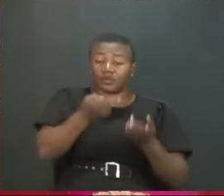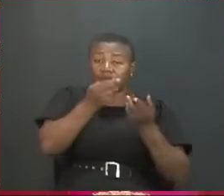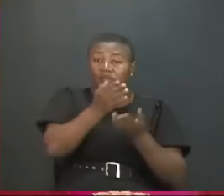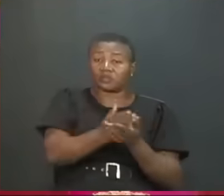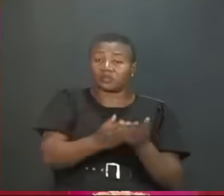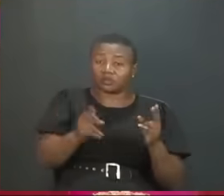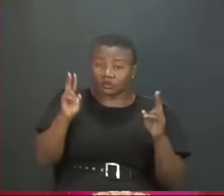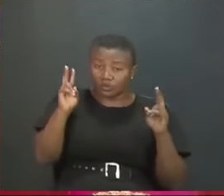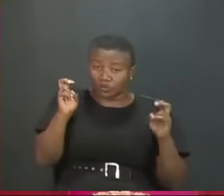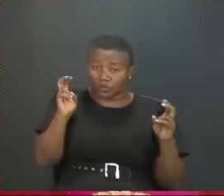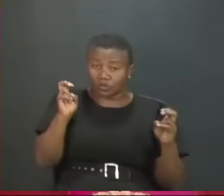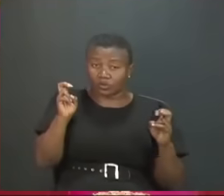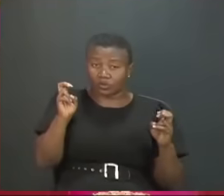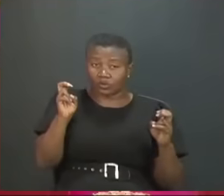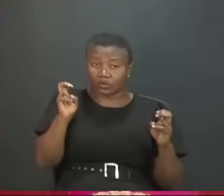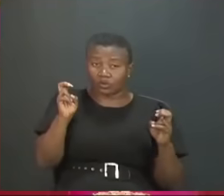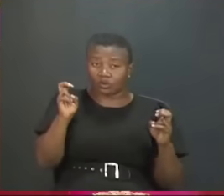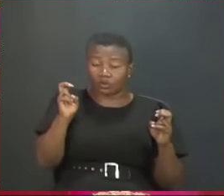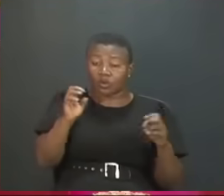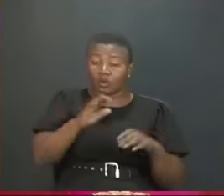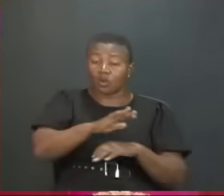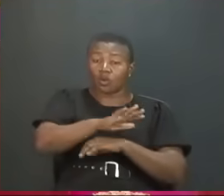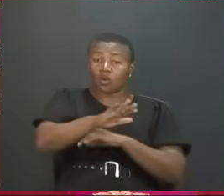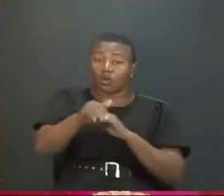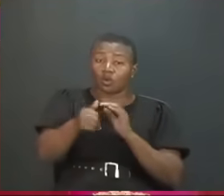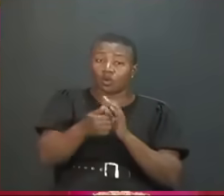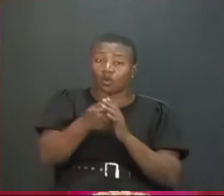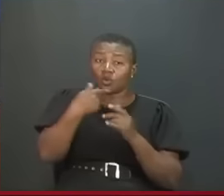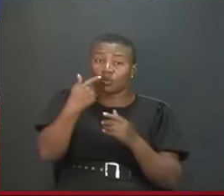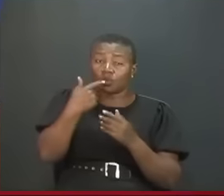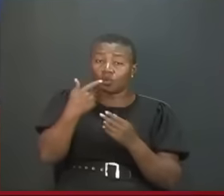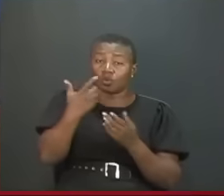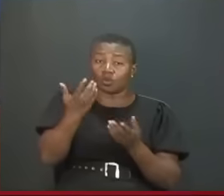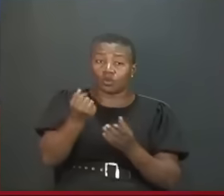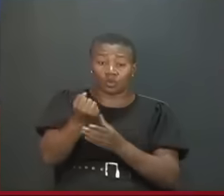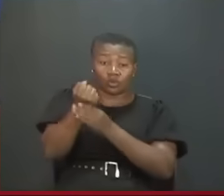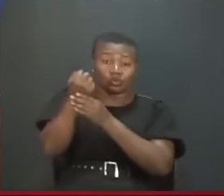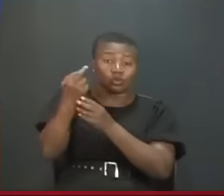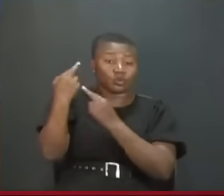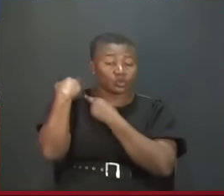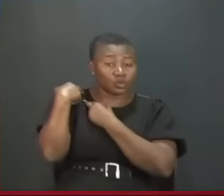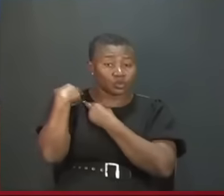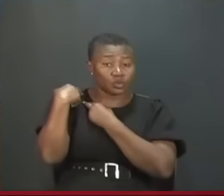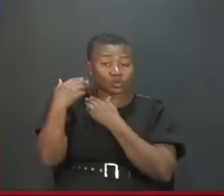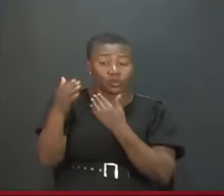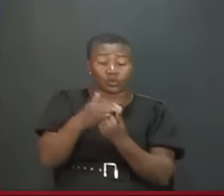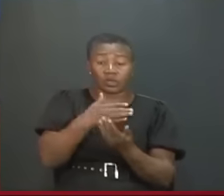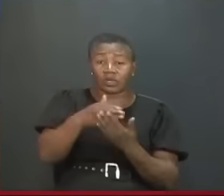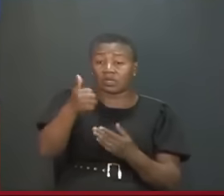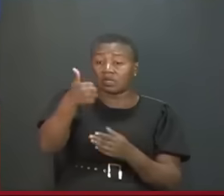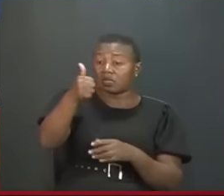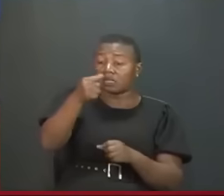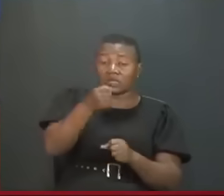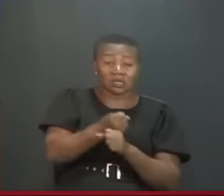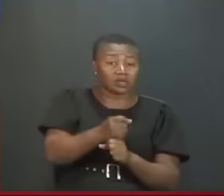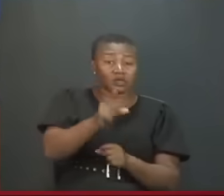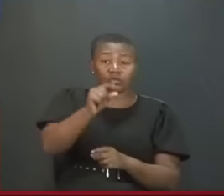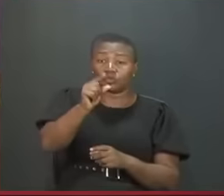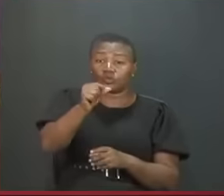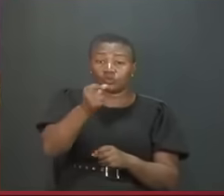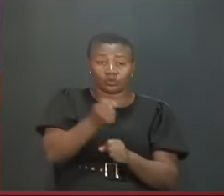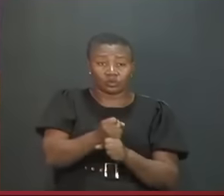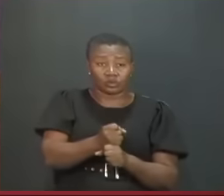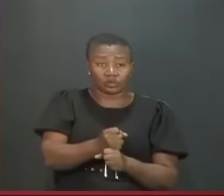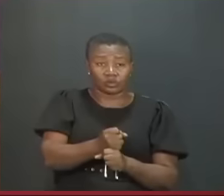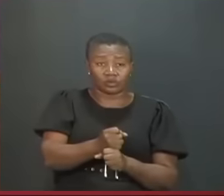And all of you holding responsibilities, you must be prepared to answer. Whether in 10 years or 20 years,